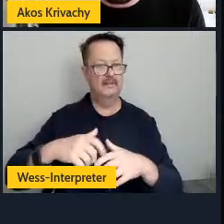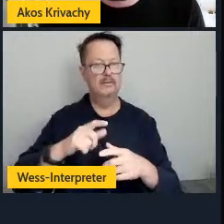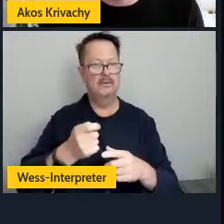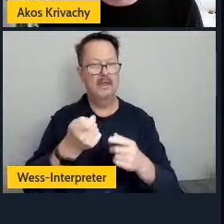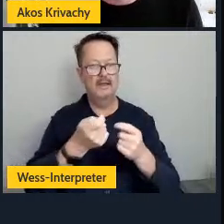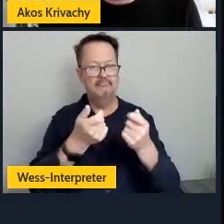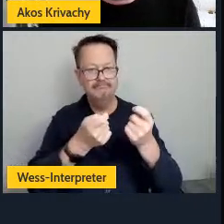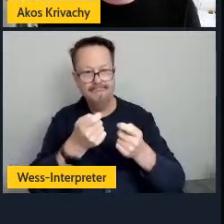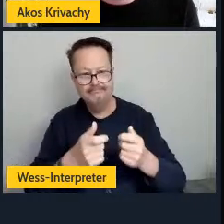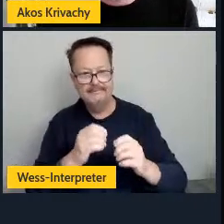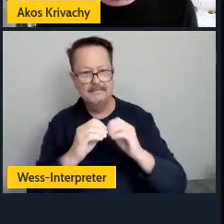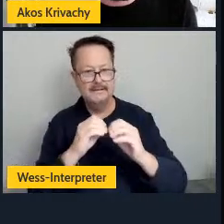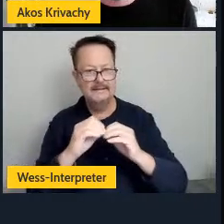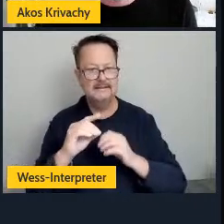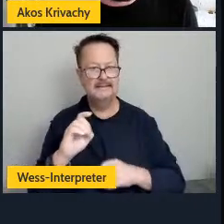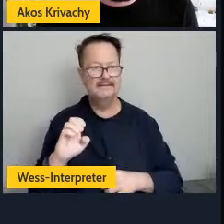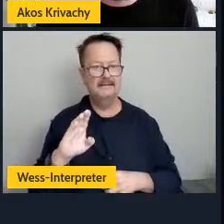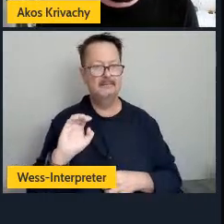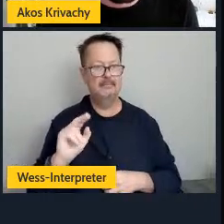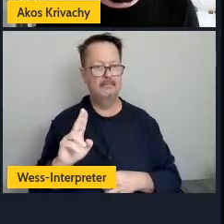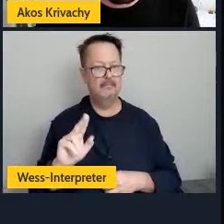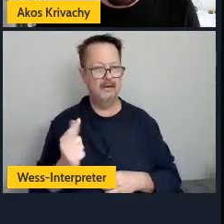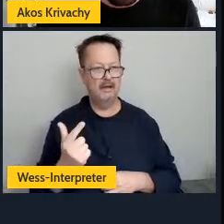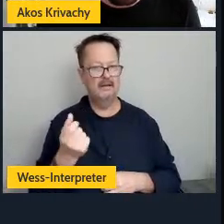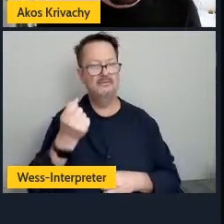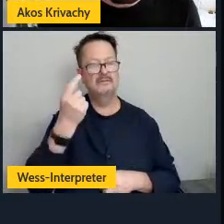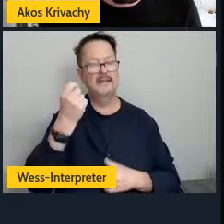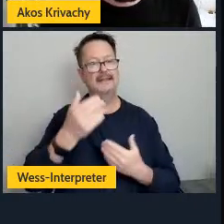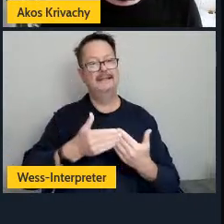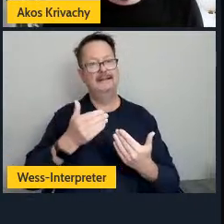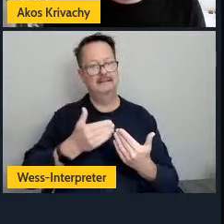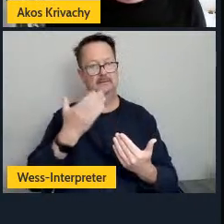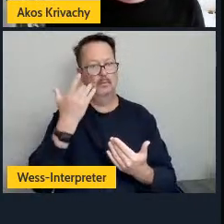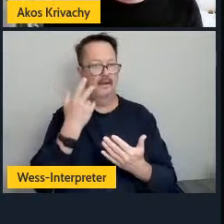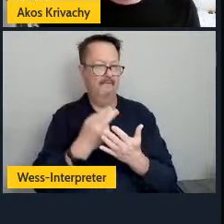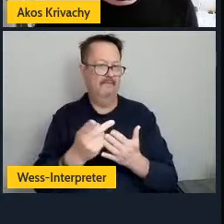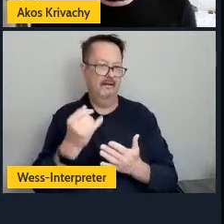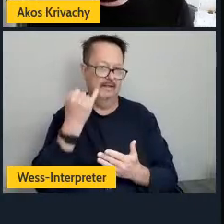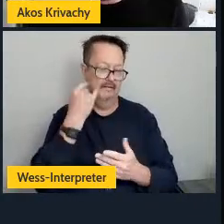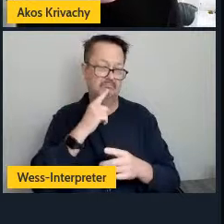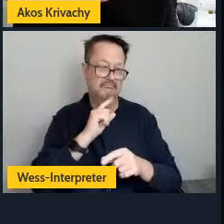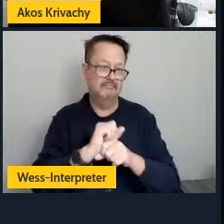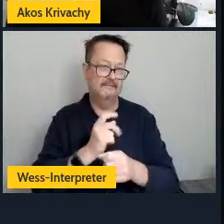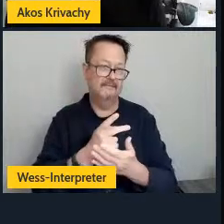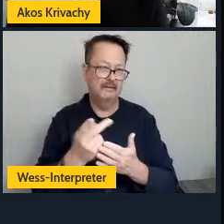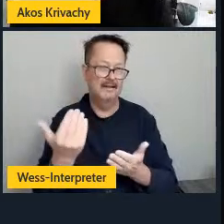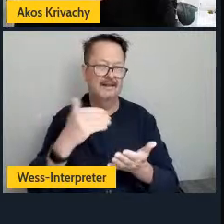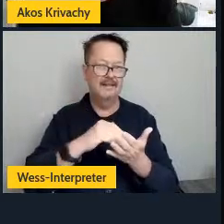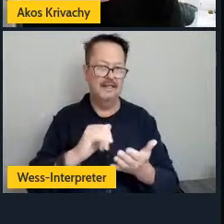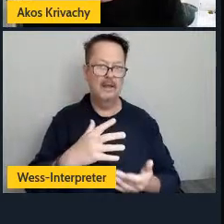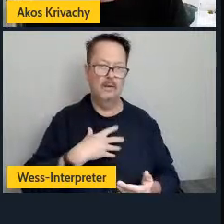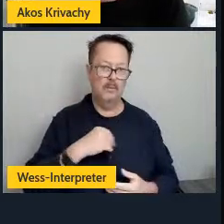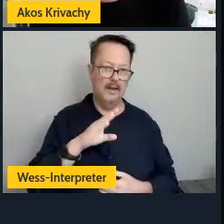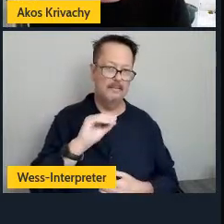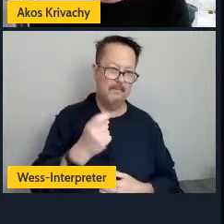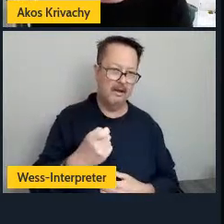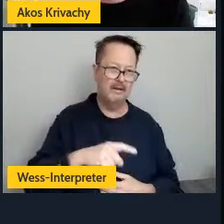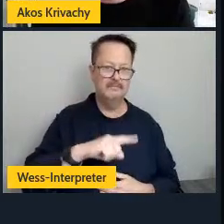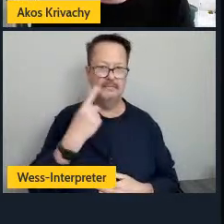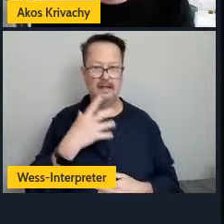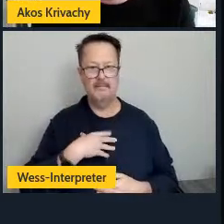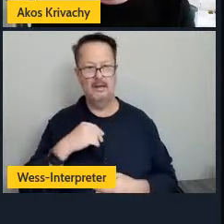easily understandable why they fail when they fail. So again, like white box and black box testing,